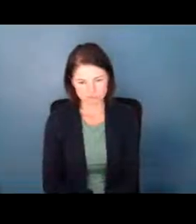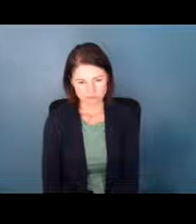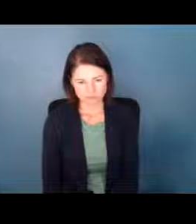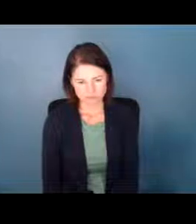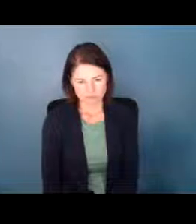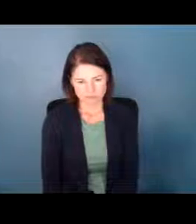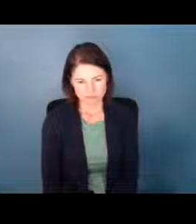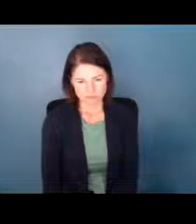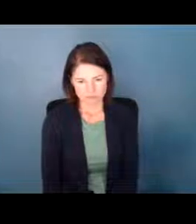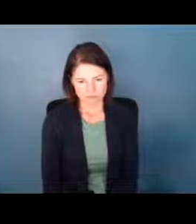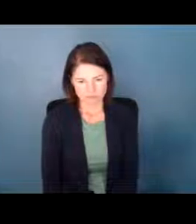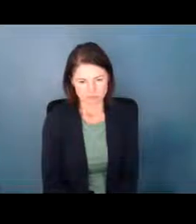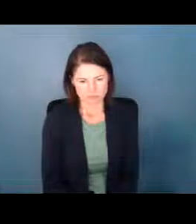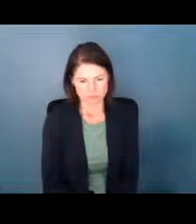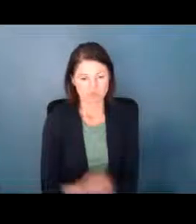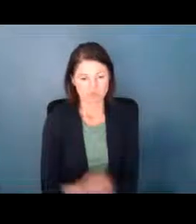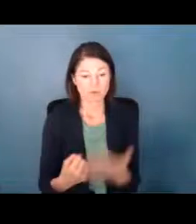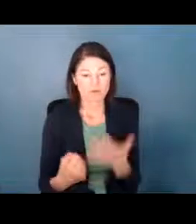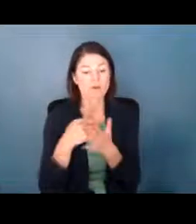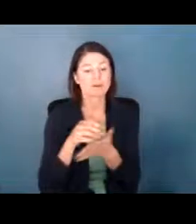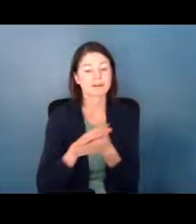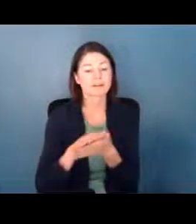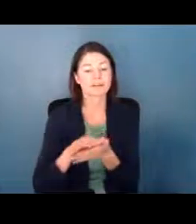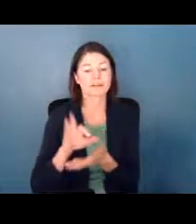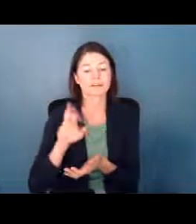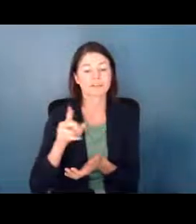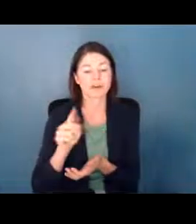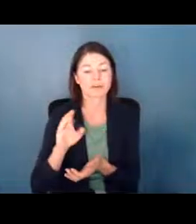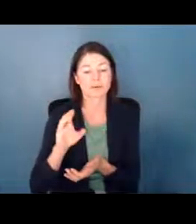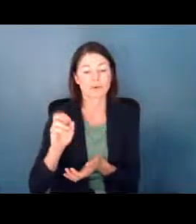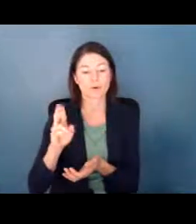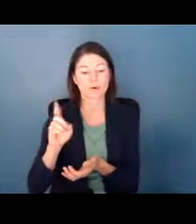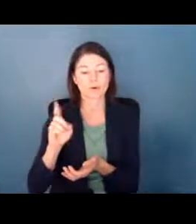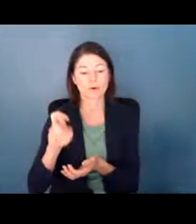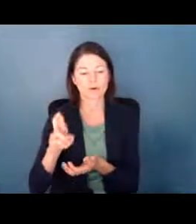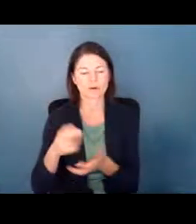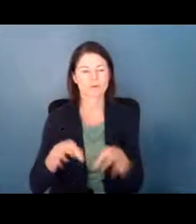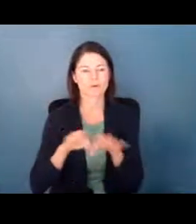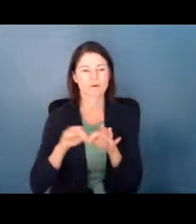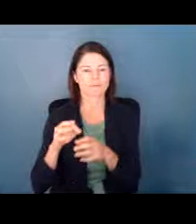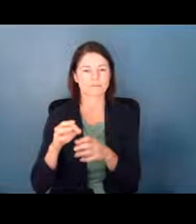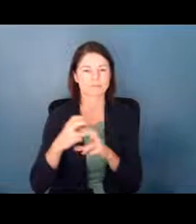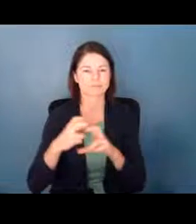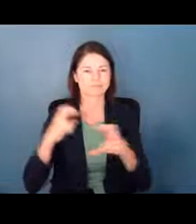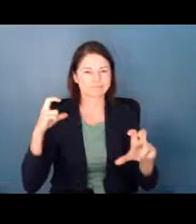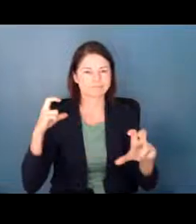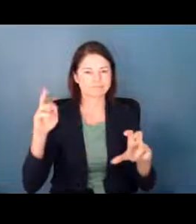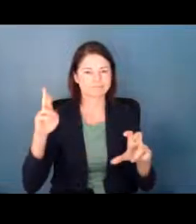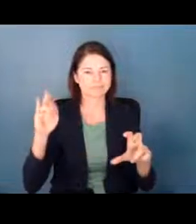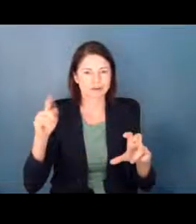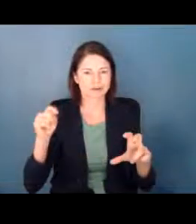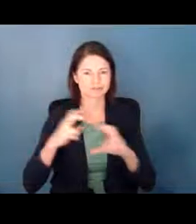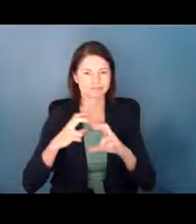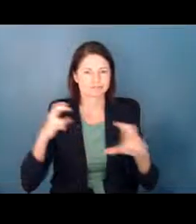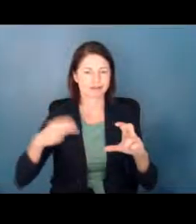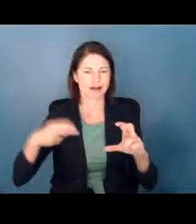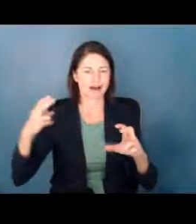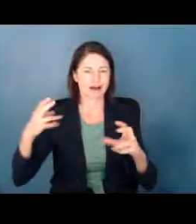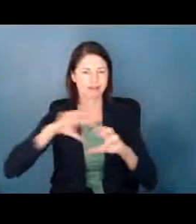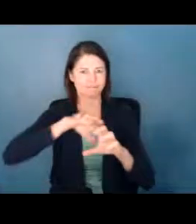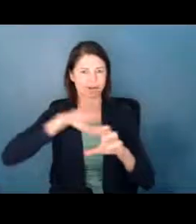that have been identified as important for freight, high volume freight corridors. And